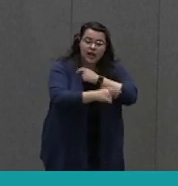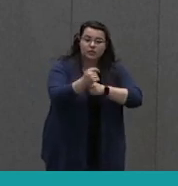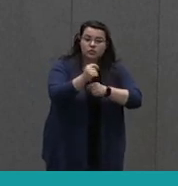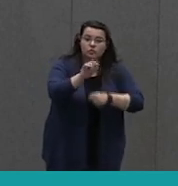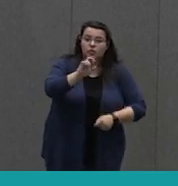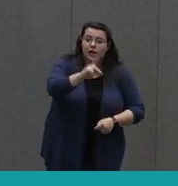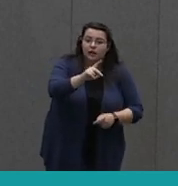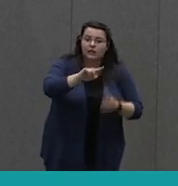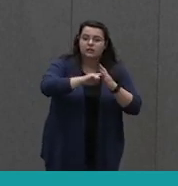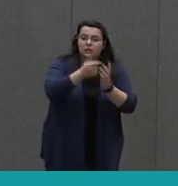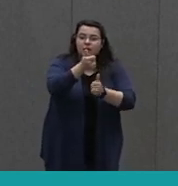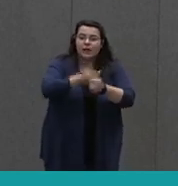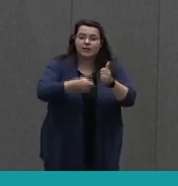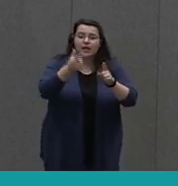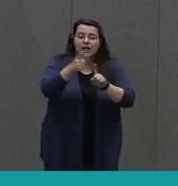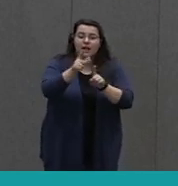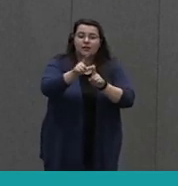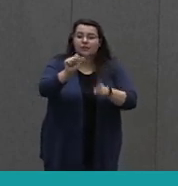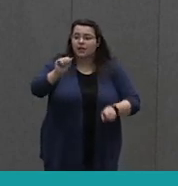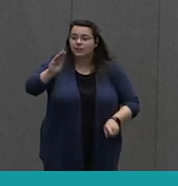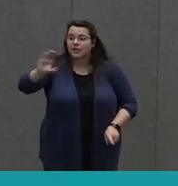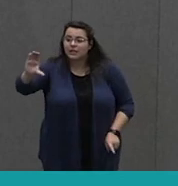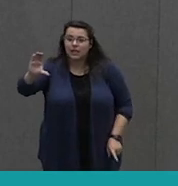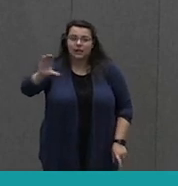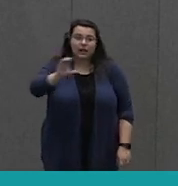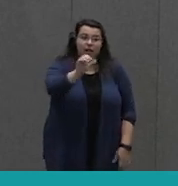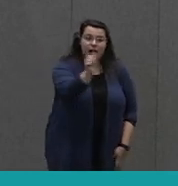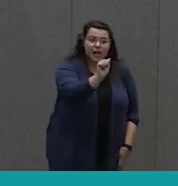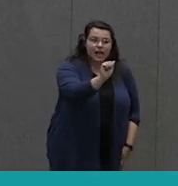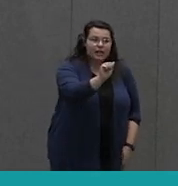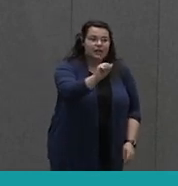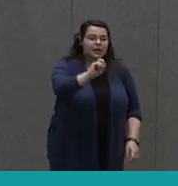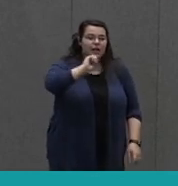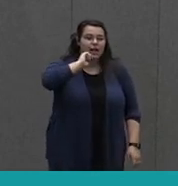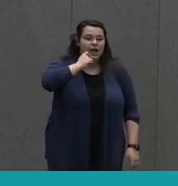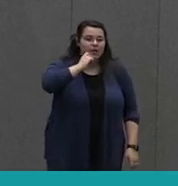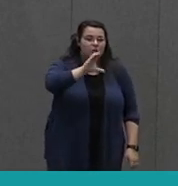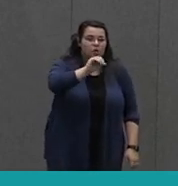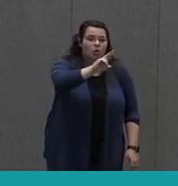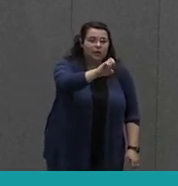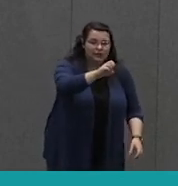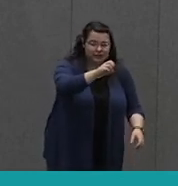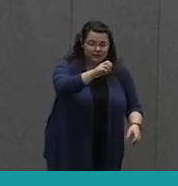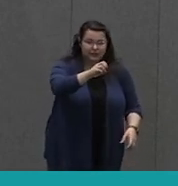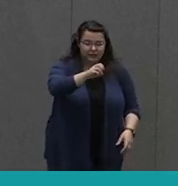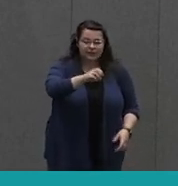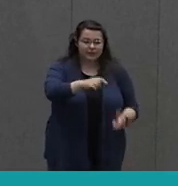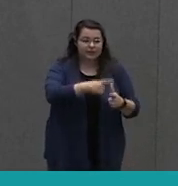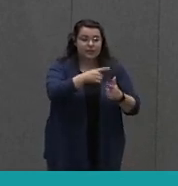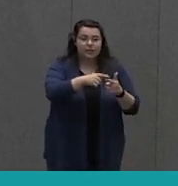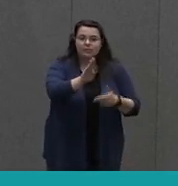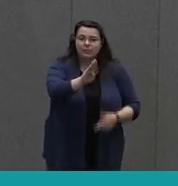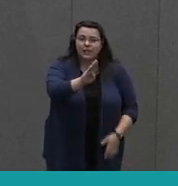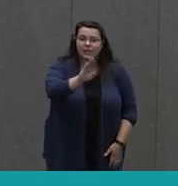Blade, push back on the bags. Squeeze them, crush them, mash